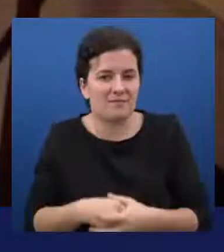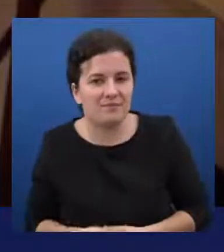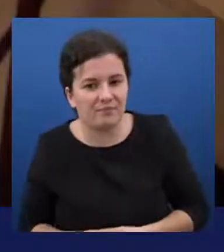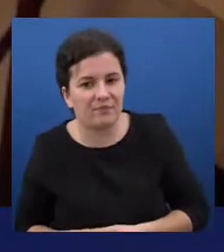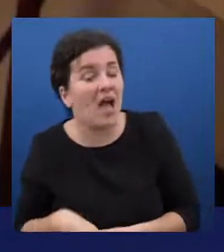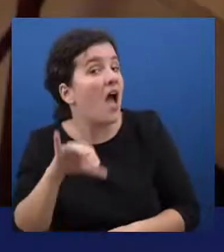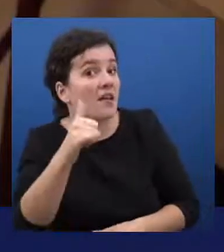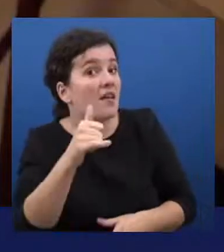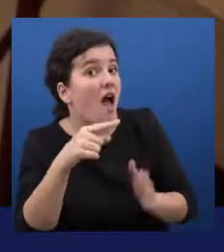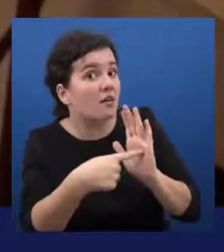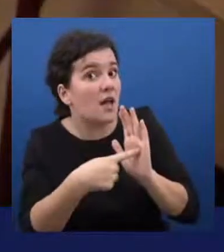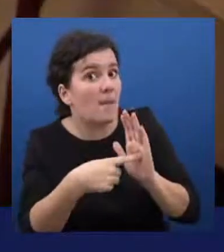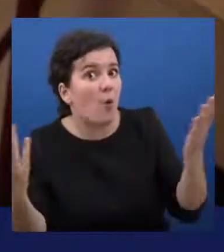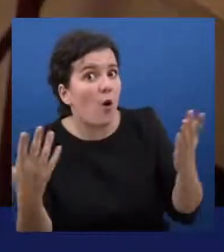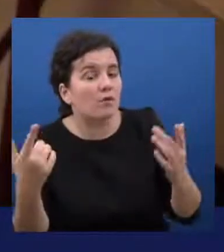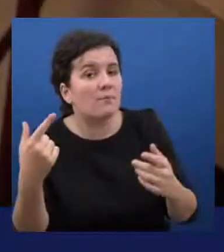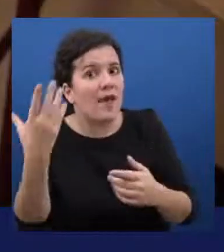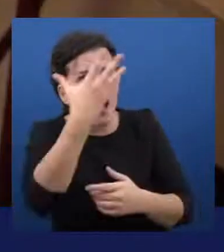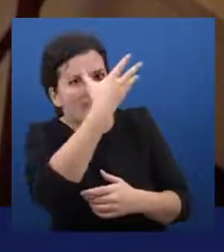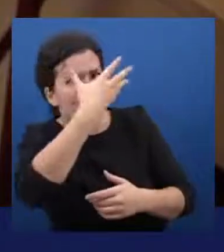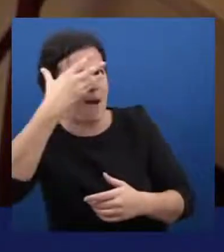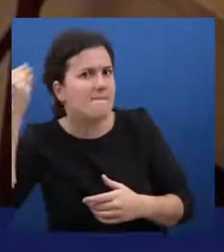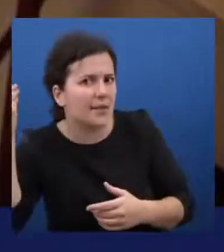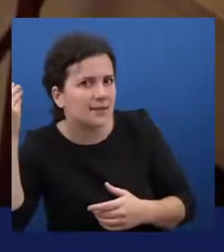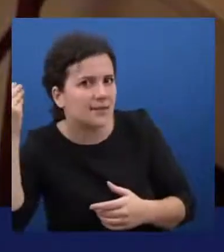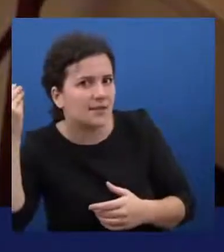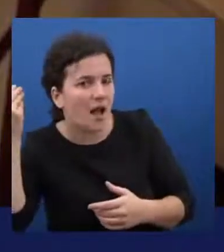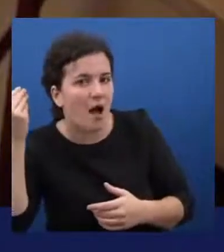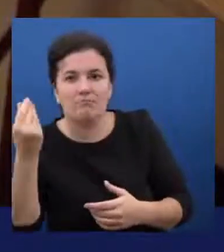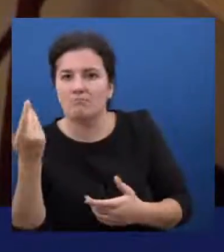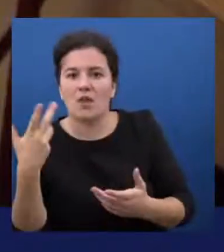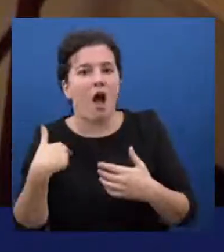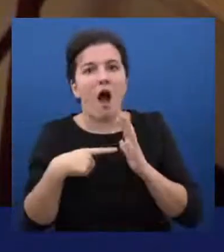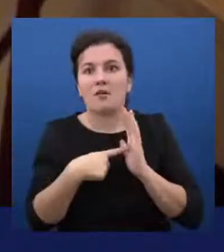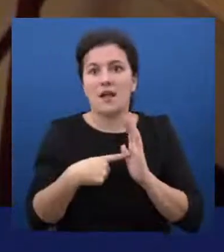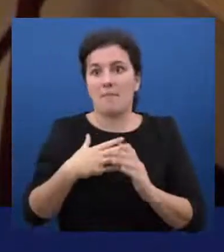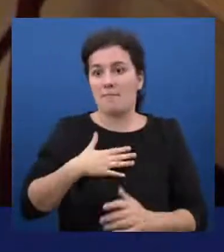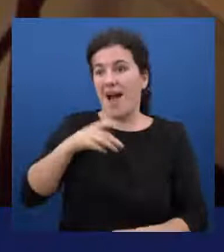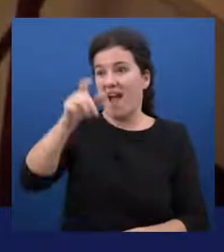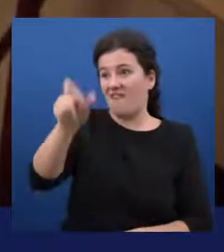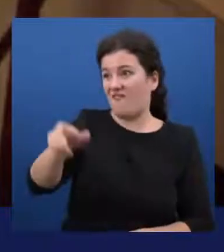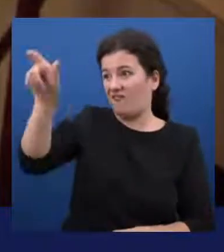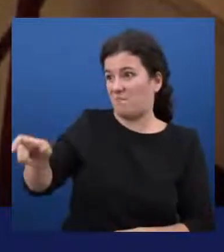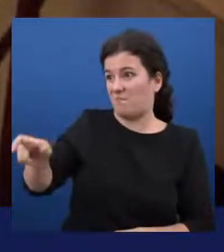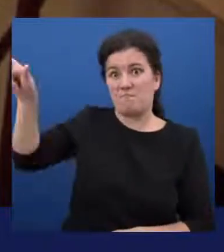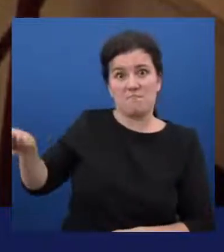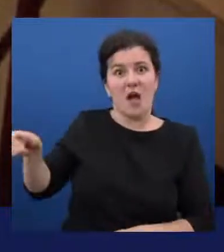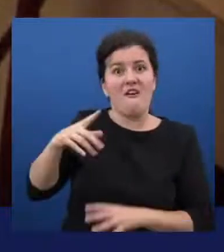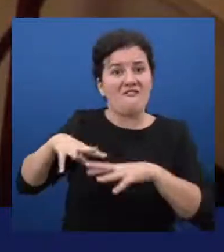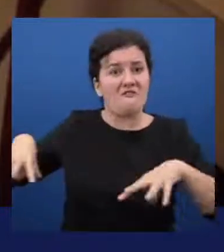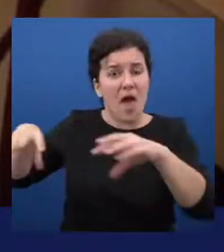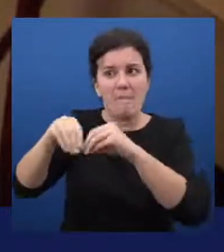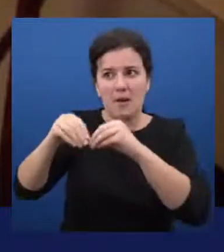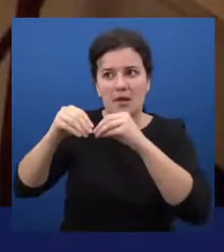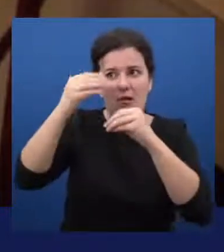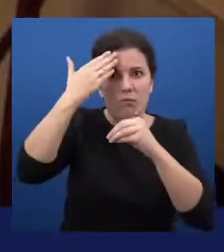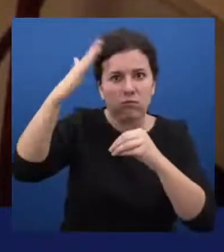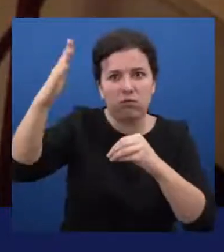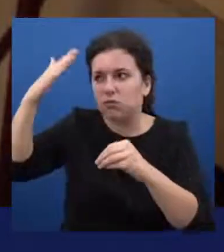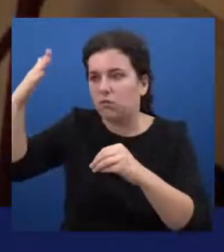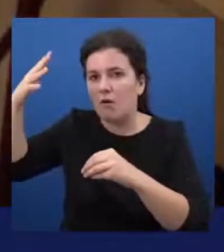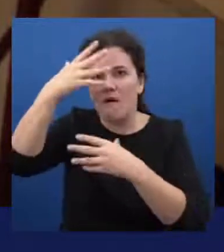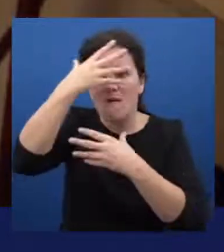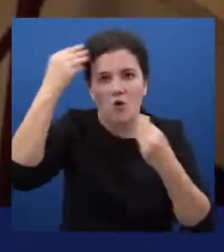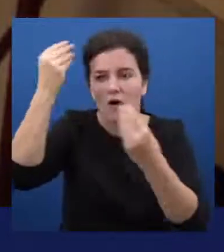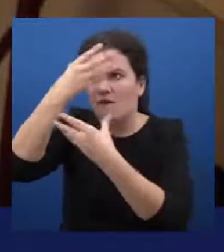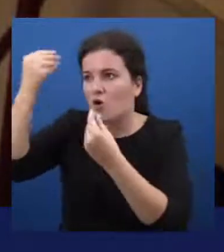dementia, right? Maybe they don't recognize their own family members. Now, in that case, you could build a very simple app to